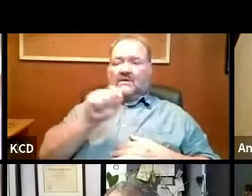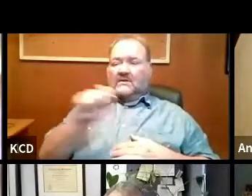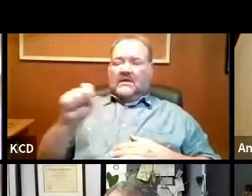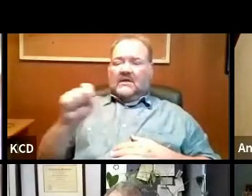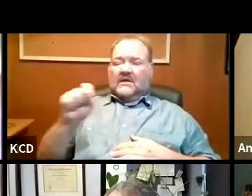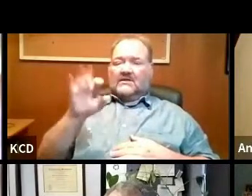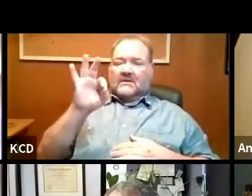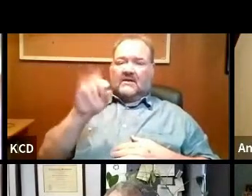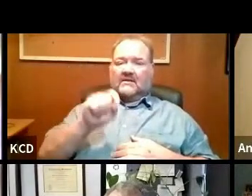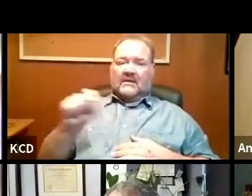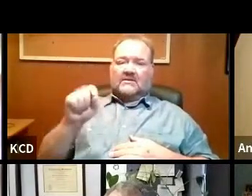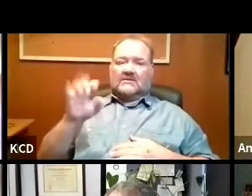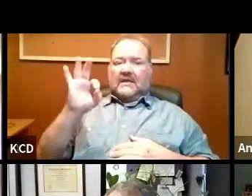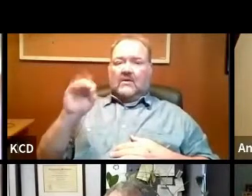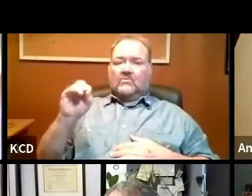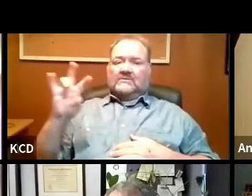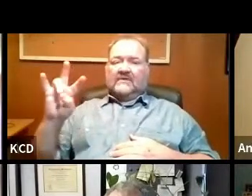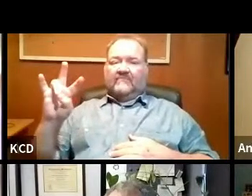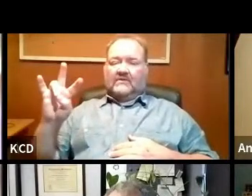R20-9-907?